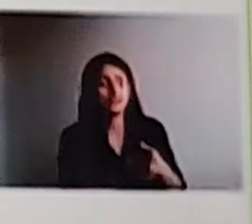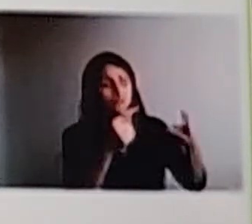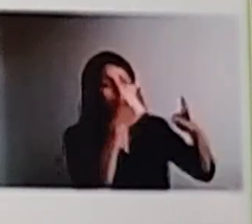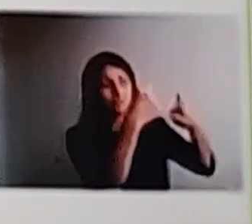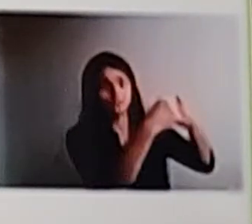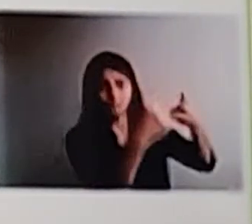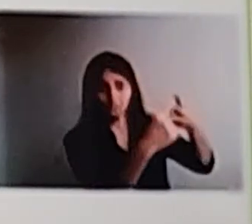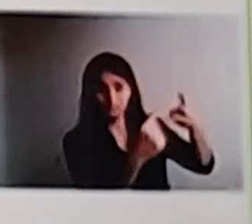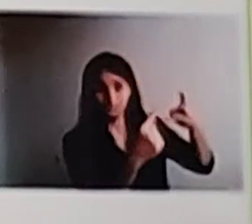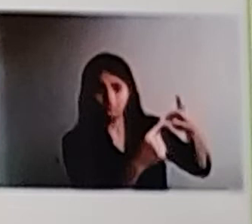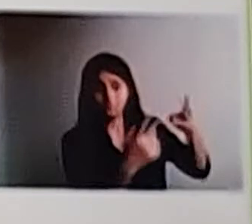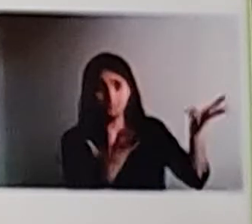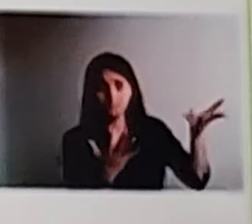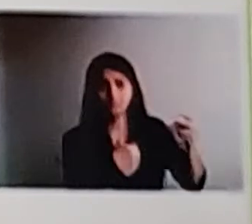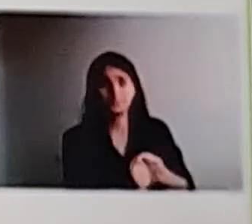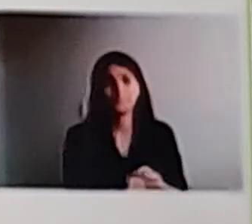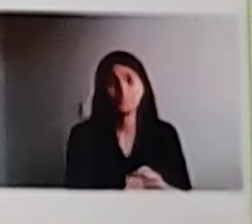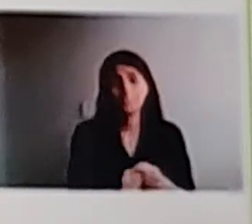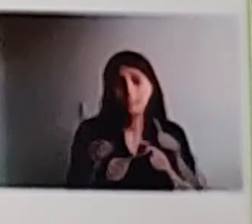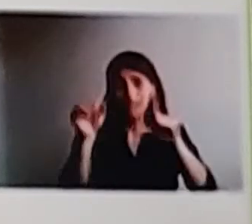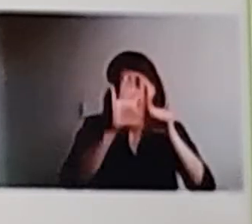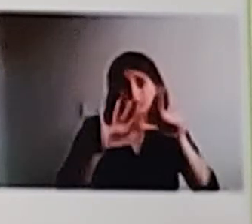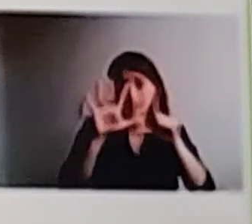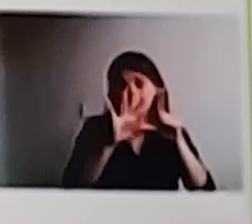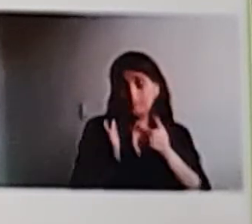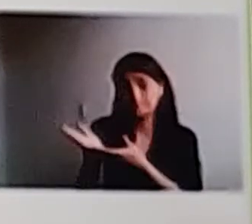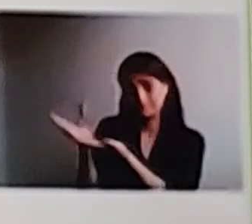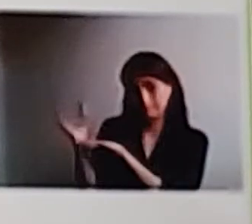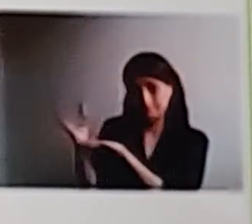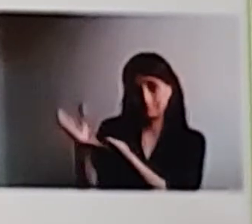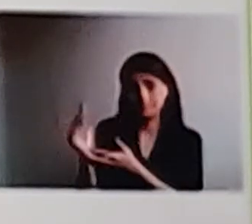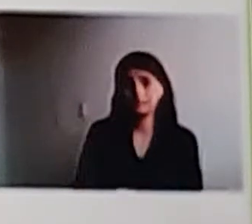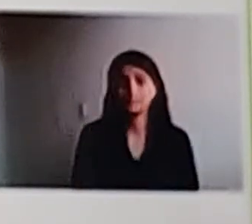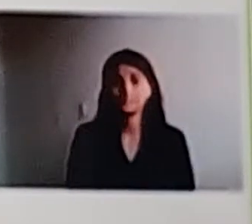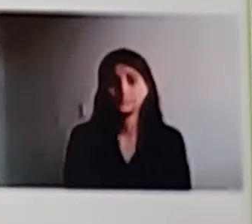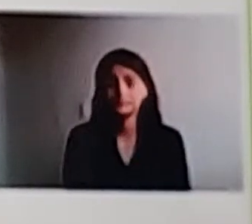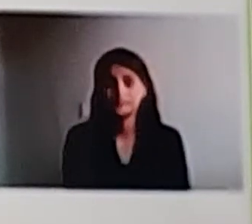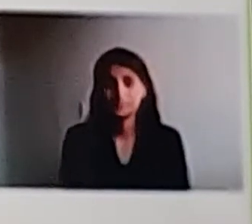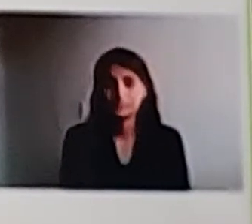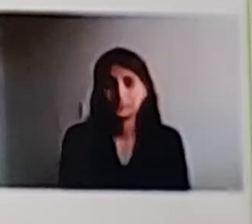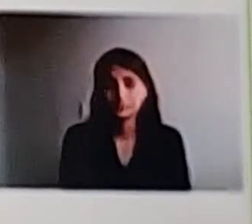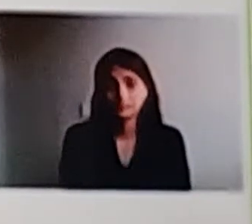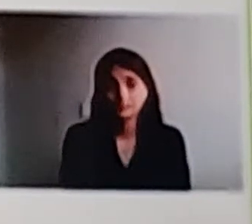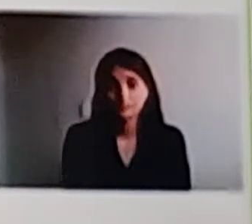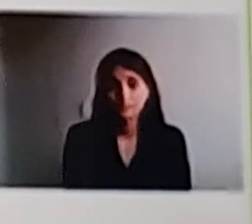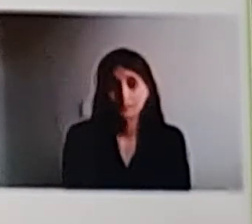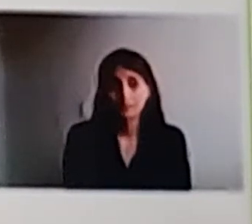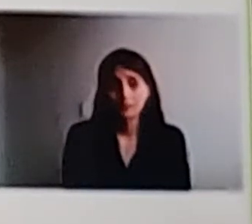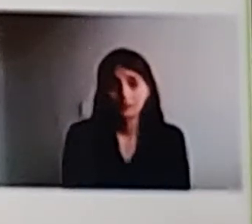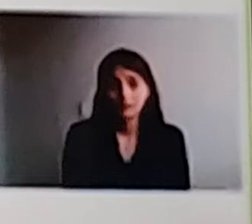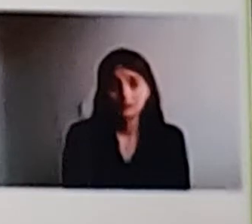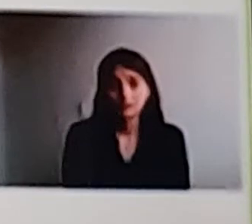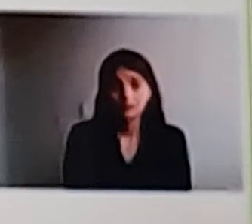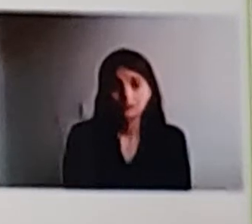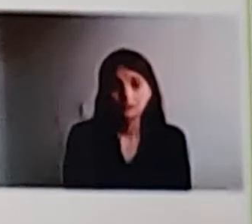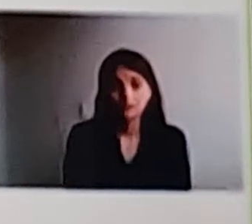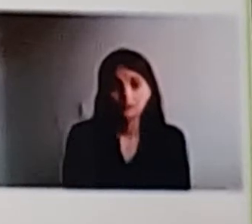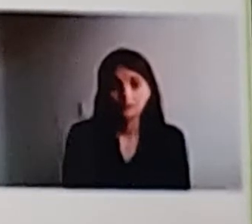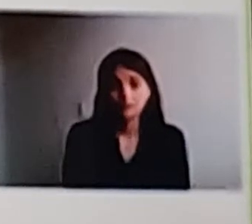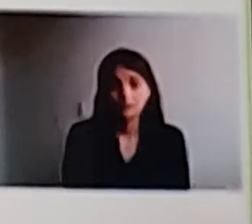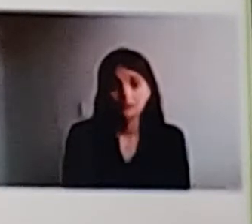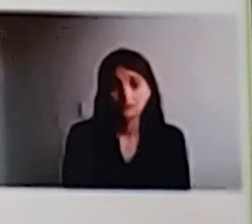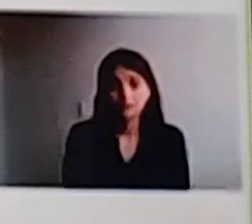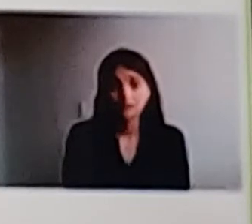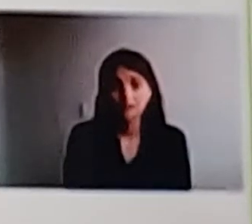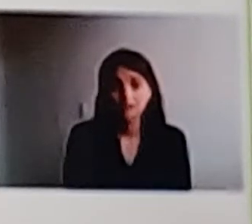Here I will give you if you bear with me, why Sharjah got the certificate as